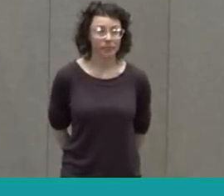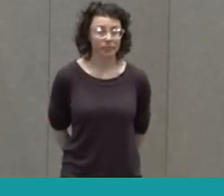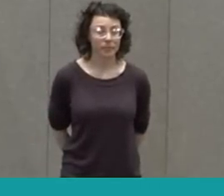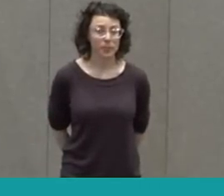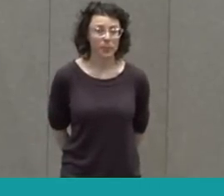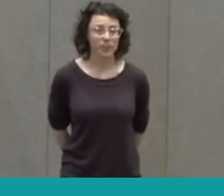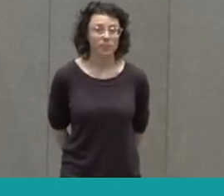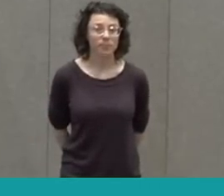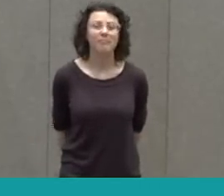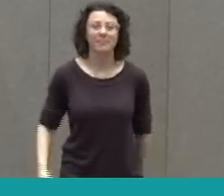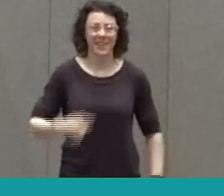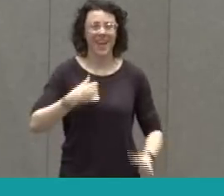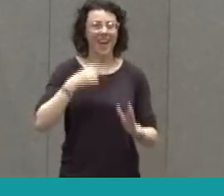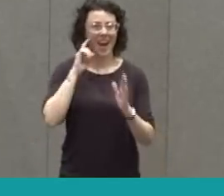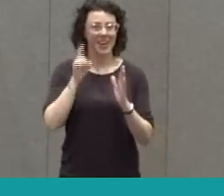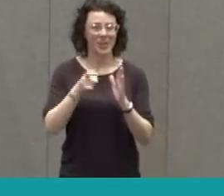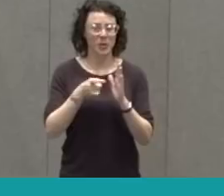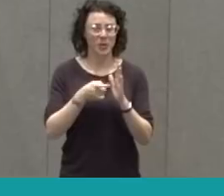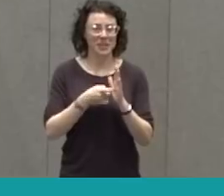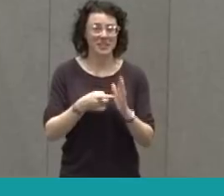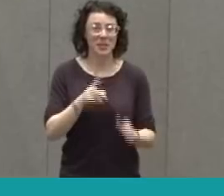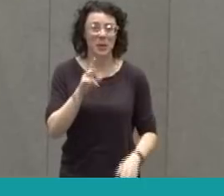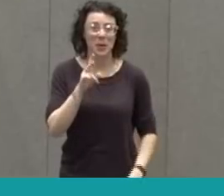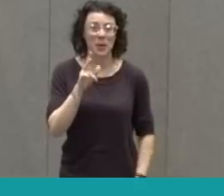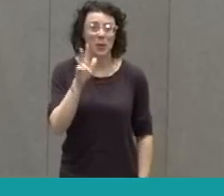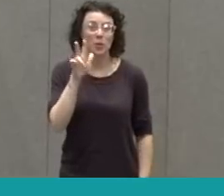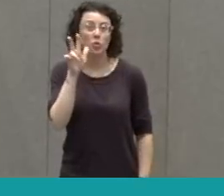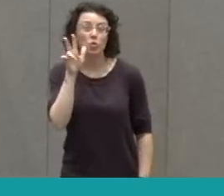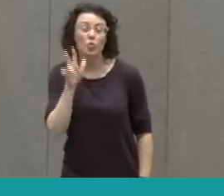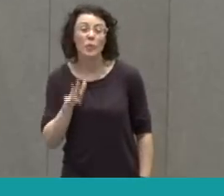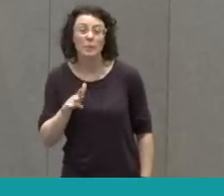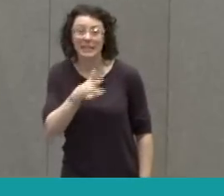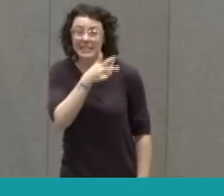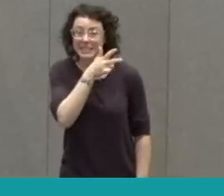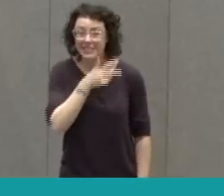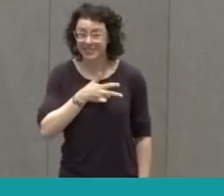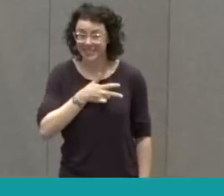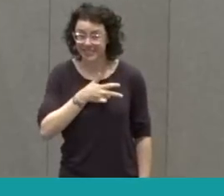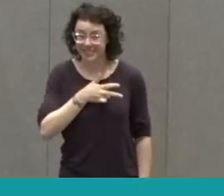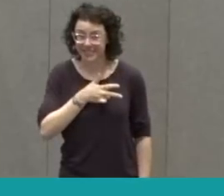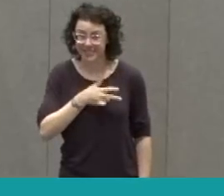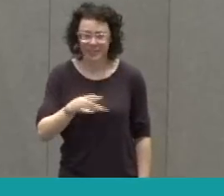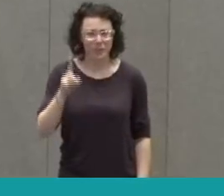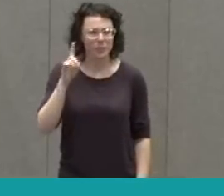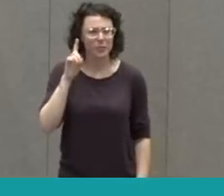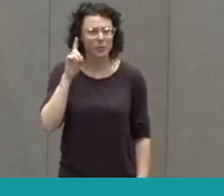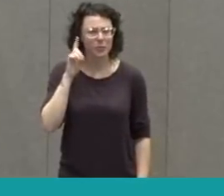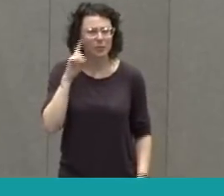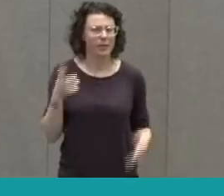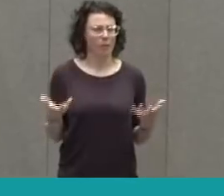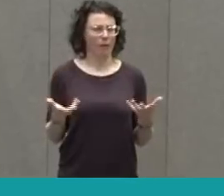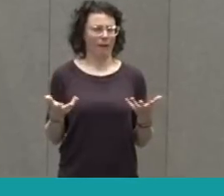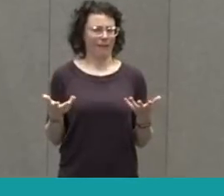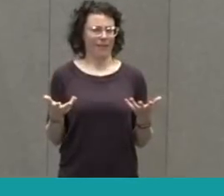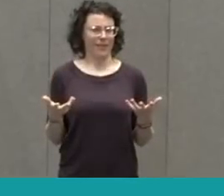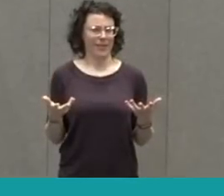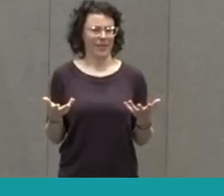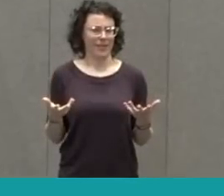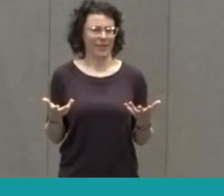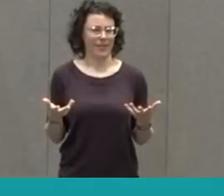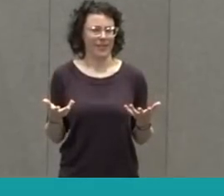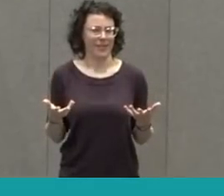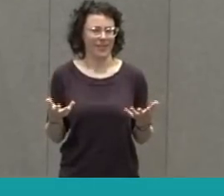I noticed that we actually had birthday triplets. So what do you think that is? That